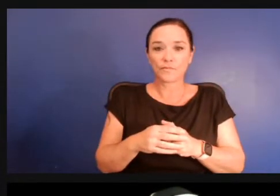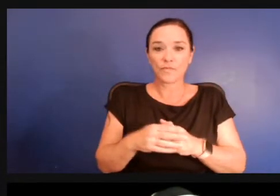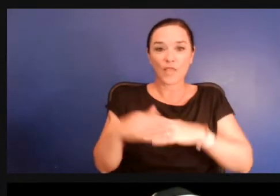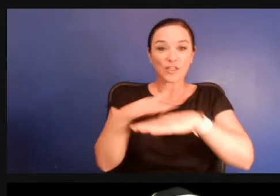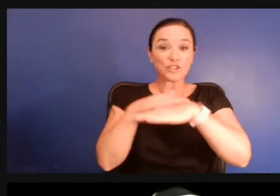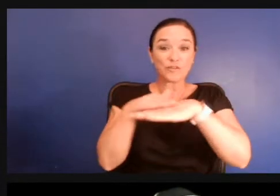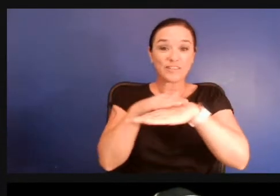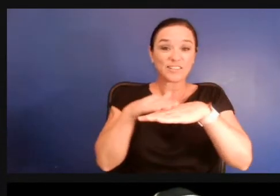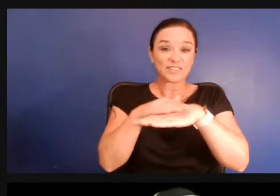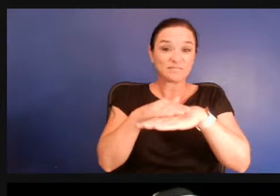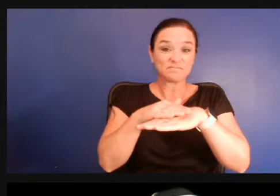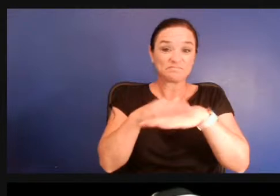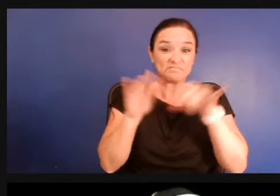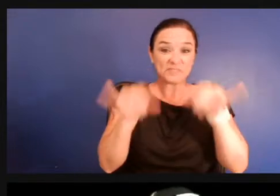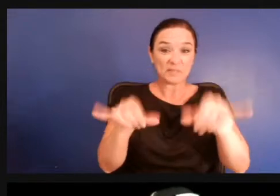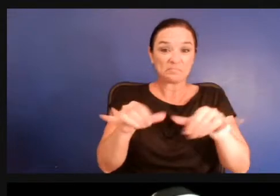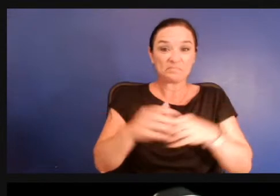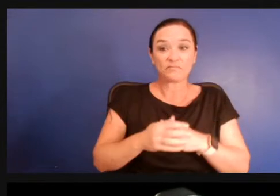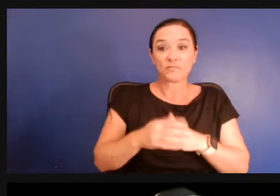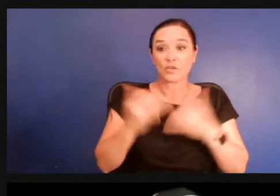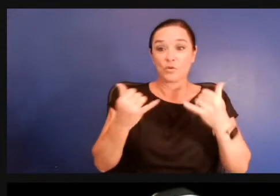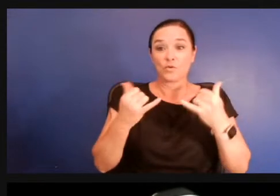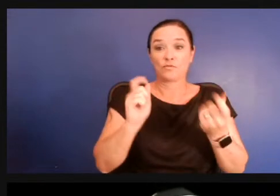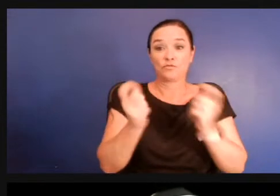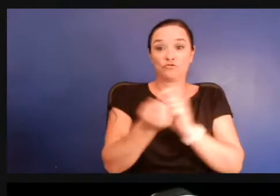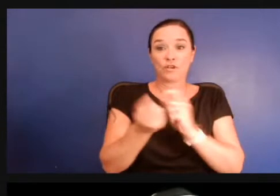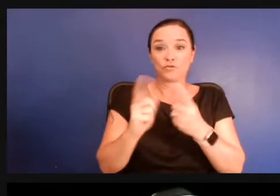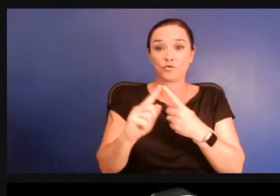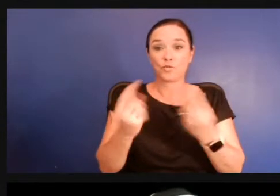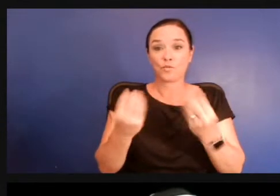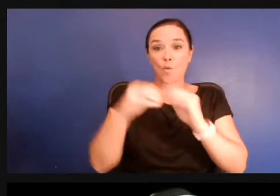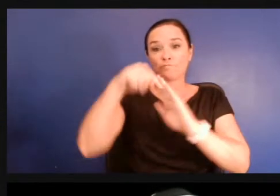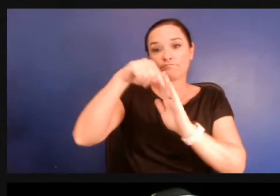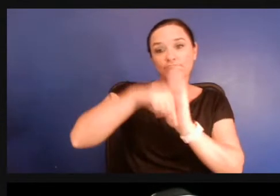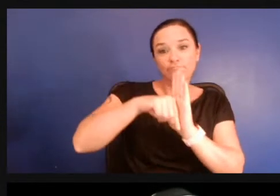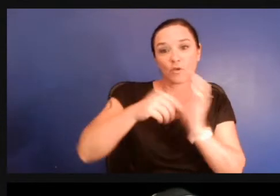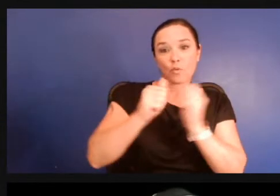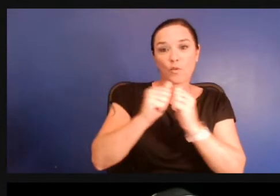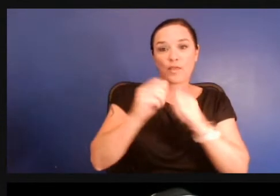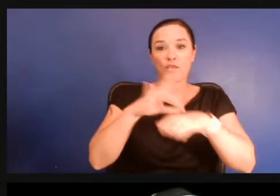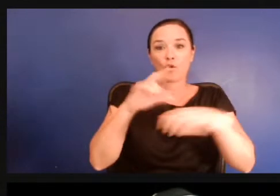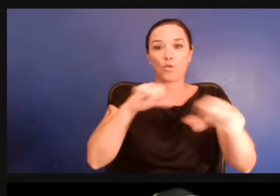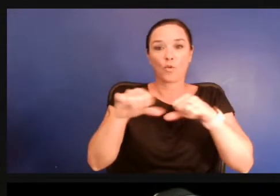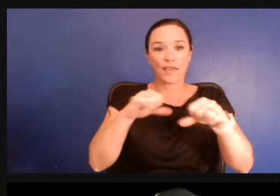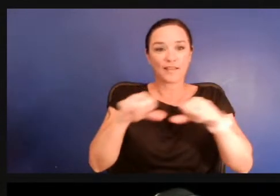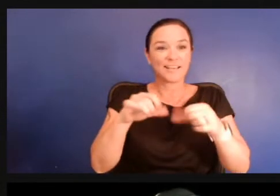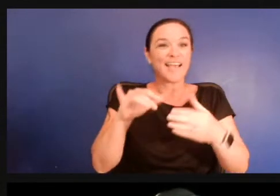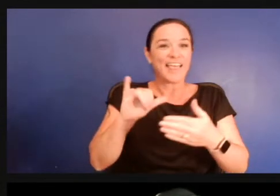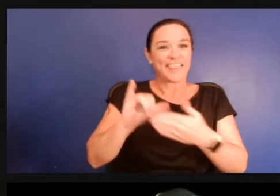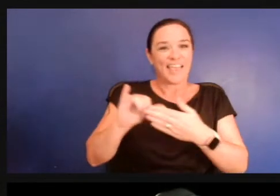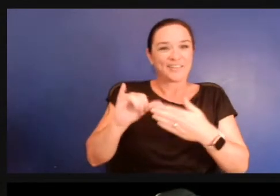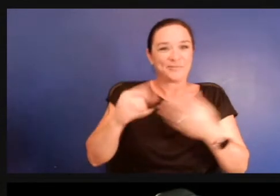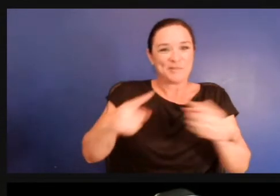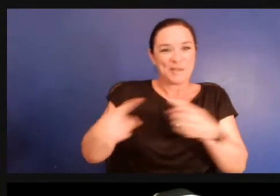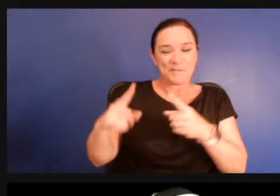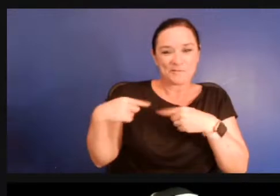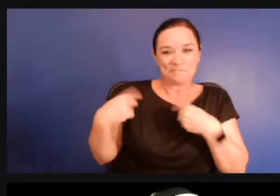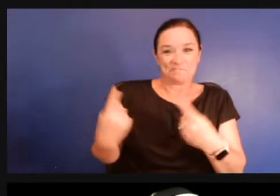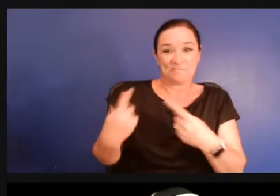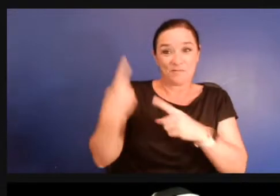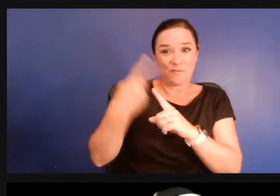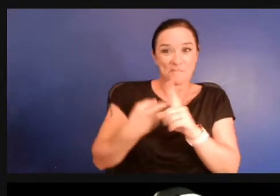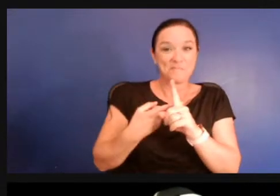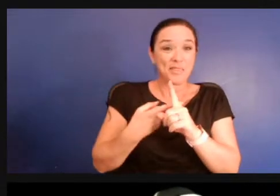So we'll switch over to a little bit more in-depth discussion of our earthquakes, as that's been the story this past month, really, on a